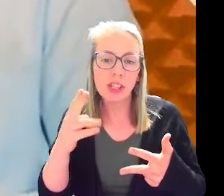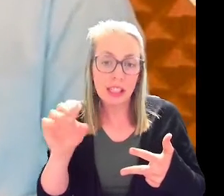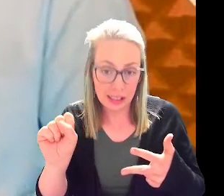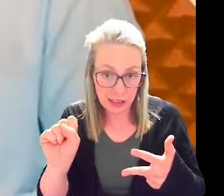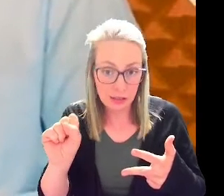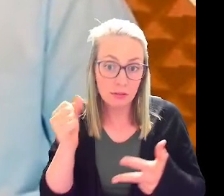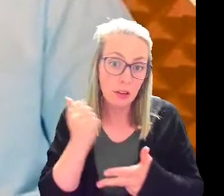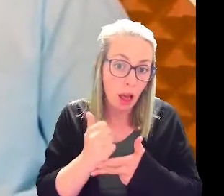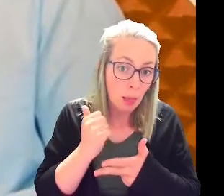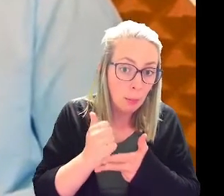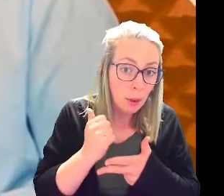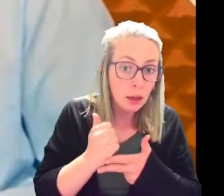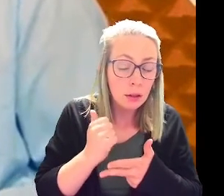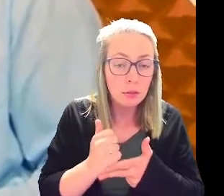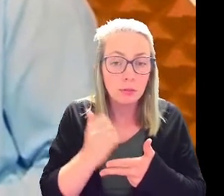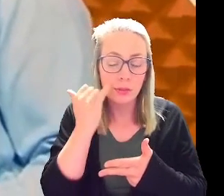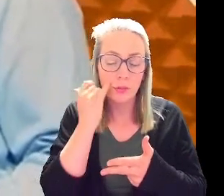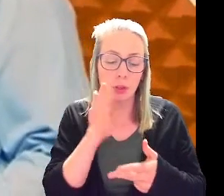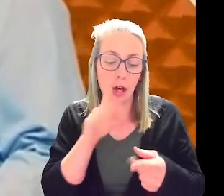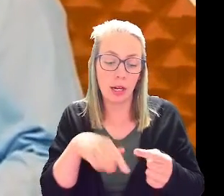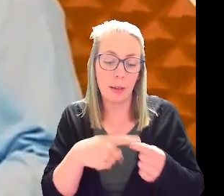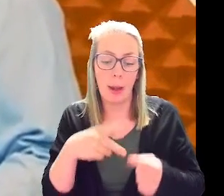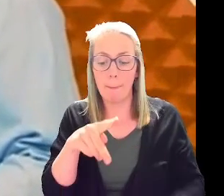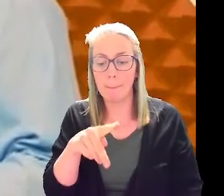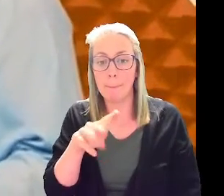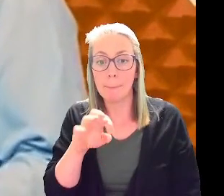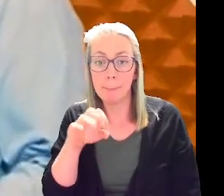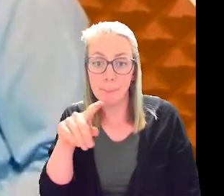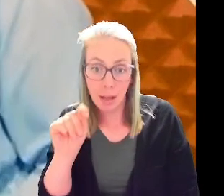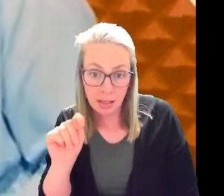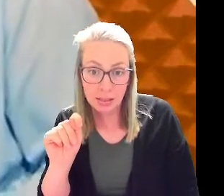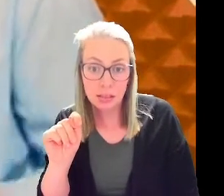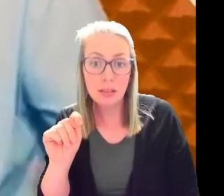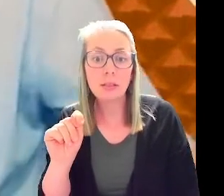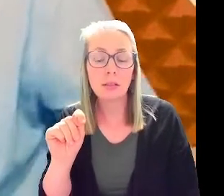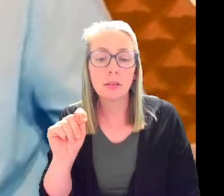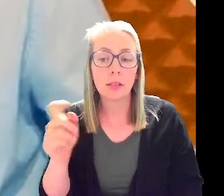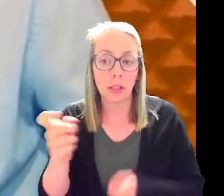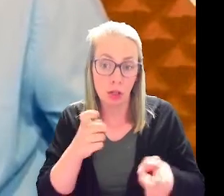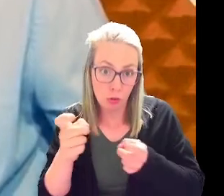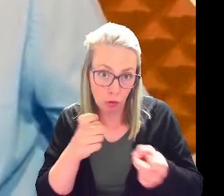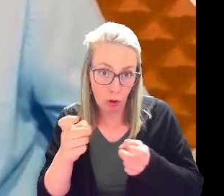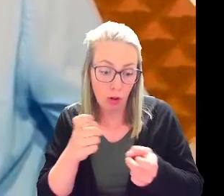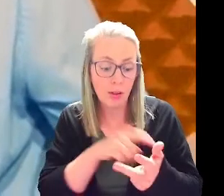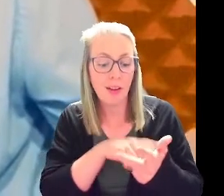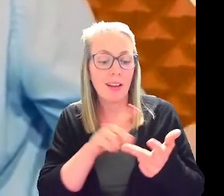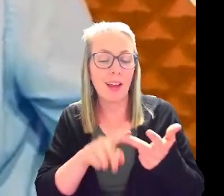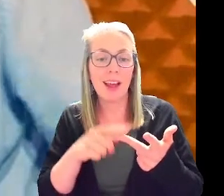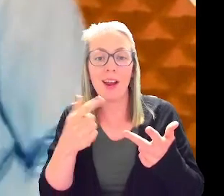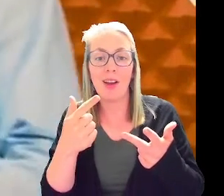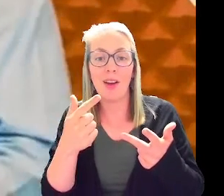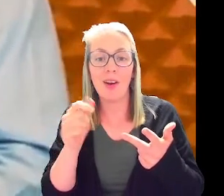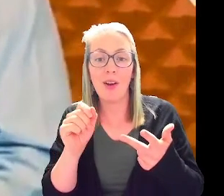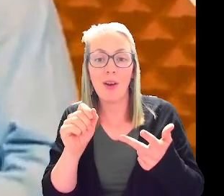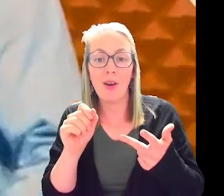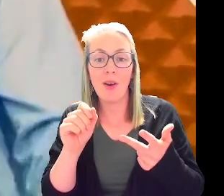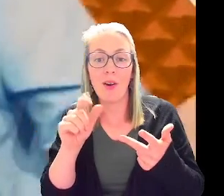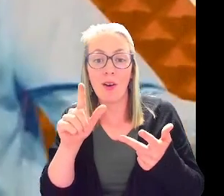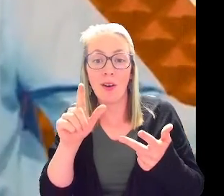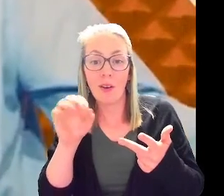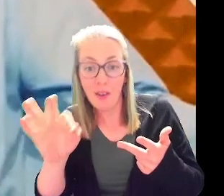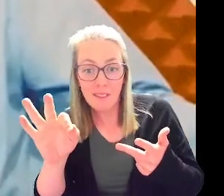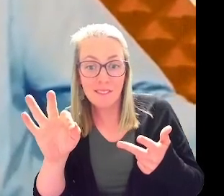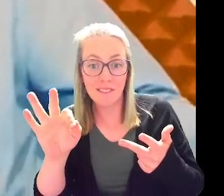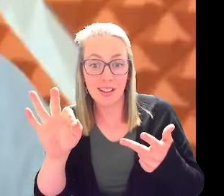again, if we're talking about pest control, they might need that. And golf courses. I just mentioned the golf course example of somebody who